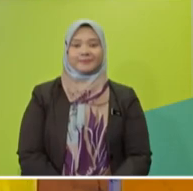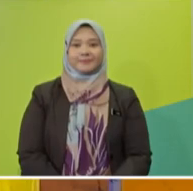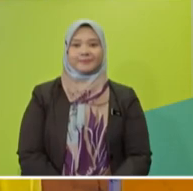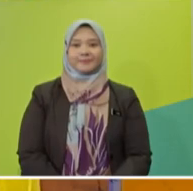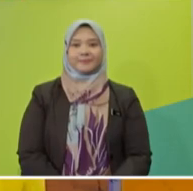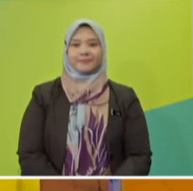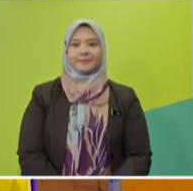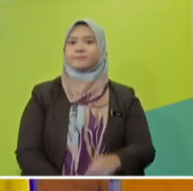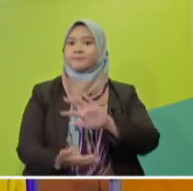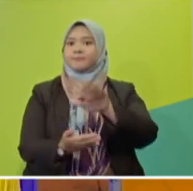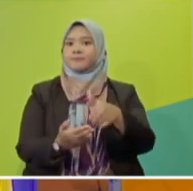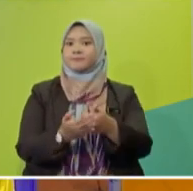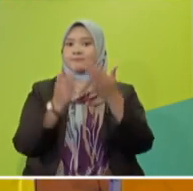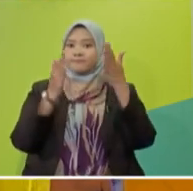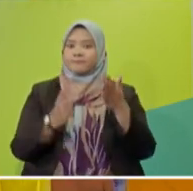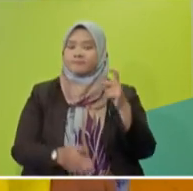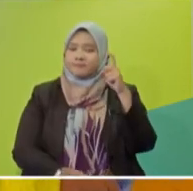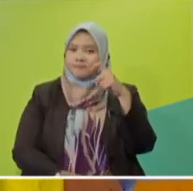listen carefully. Okay?